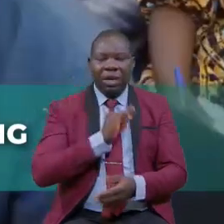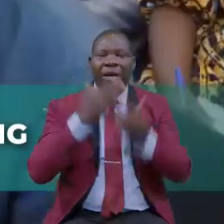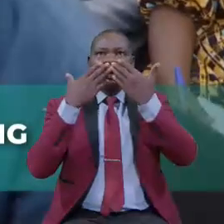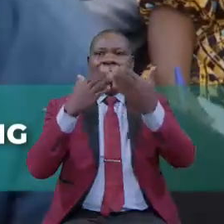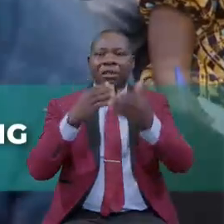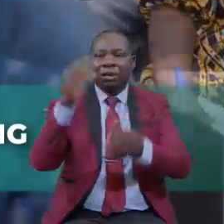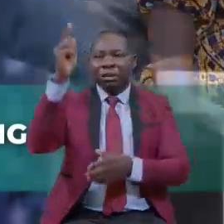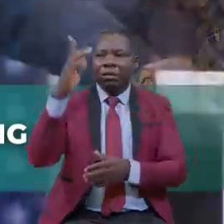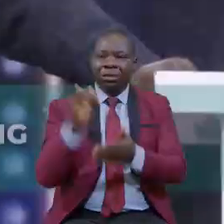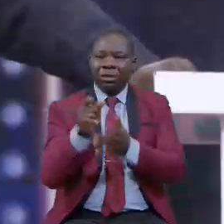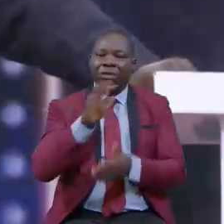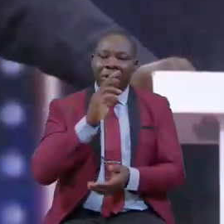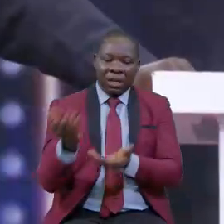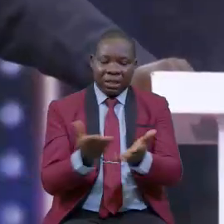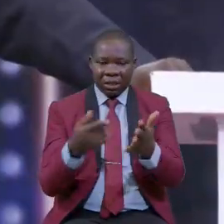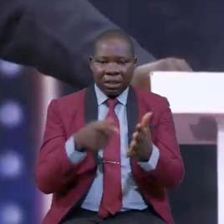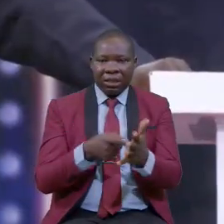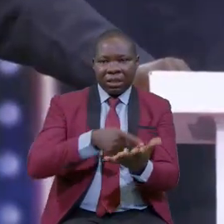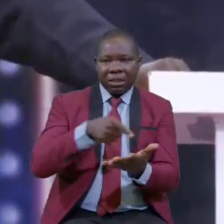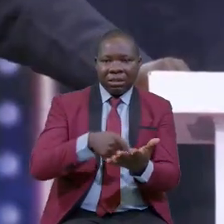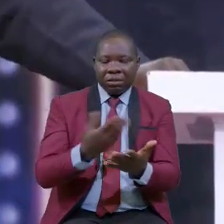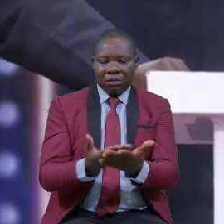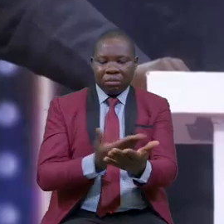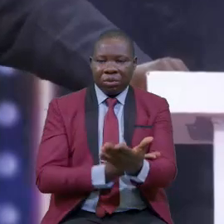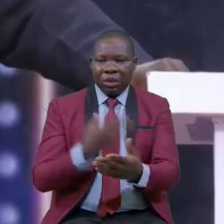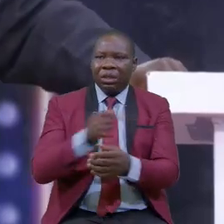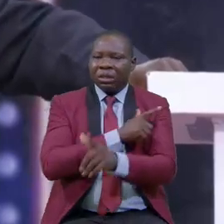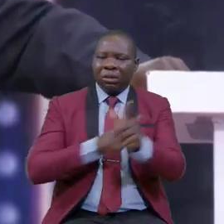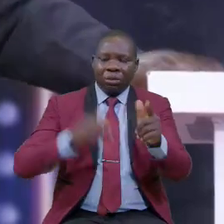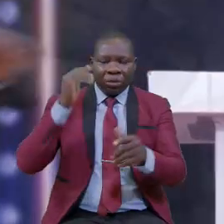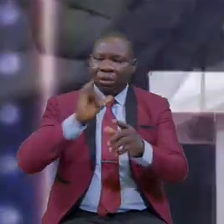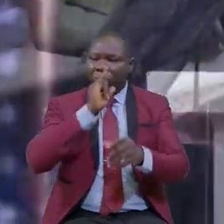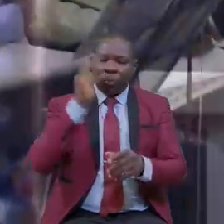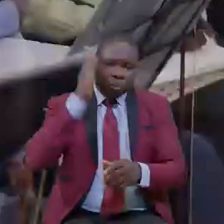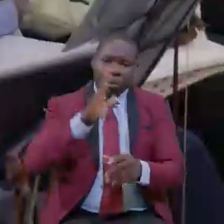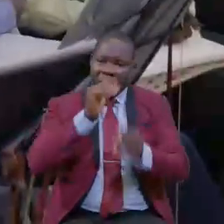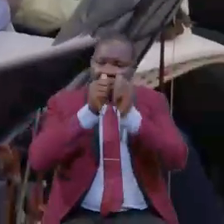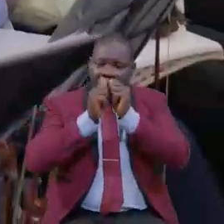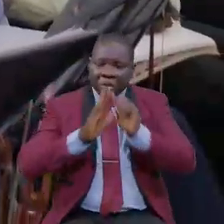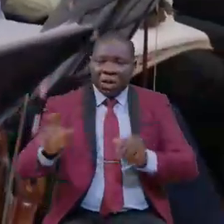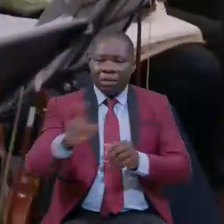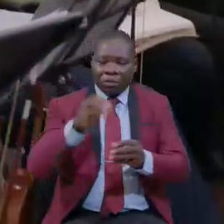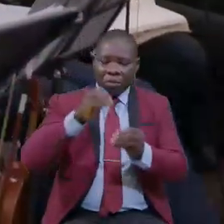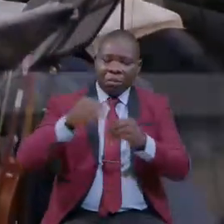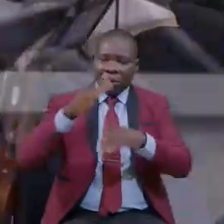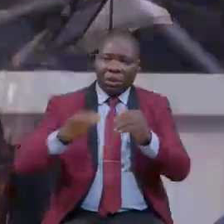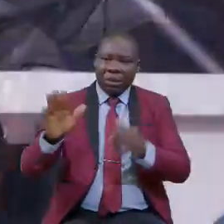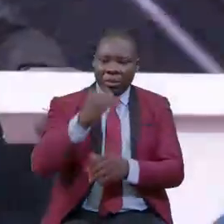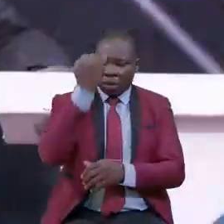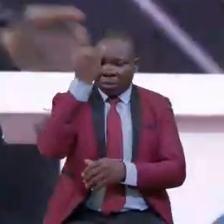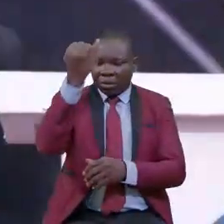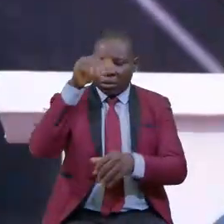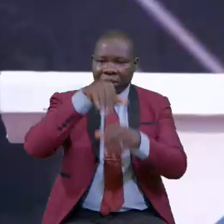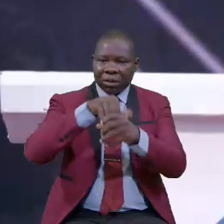morning the Lord is going to bless you be beyond your imagination we're looking at number one